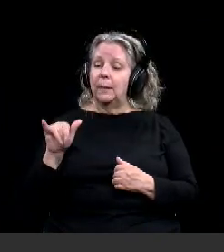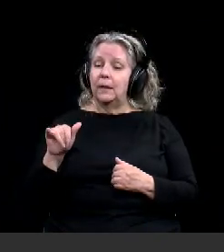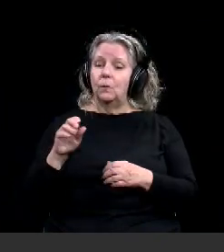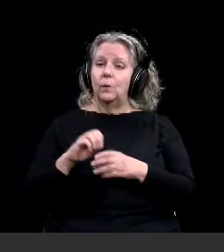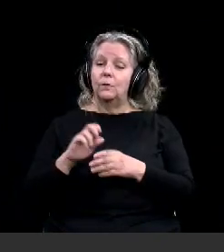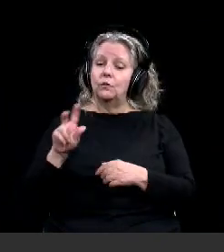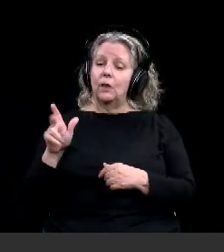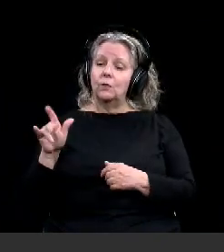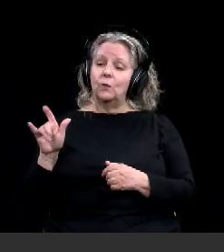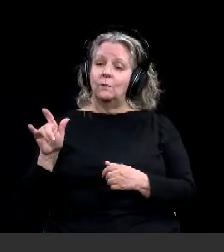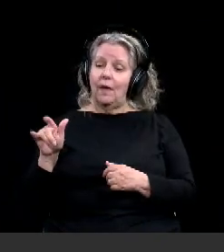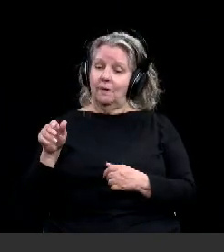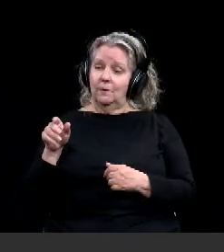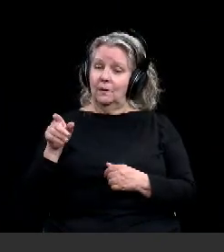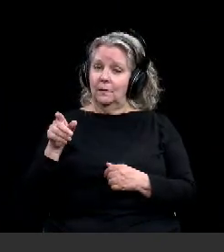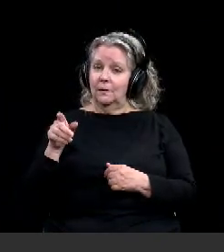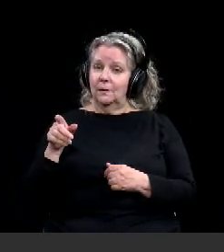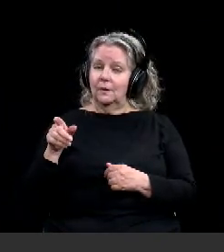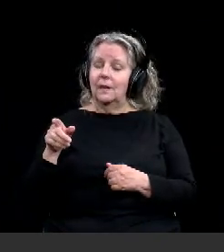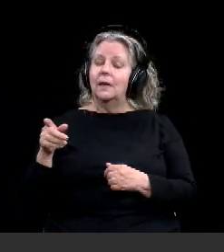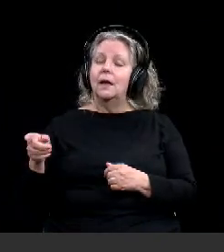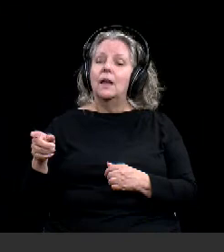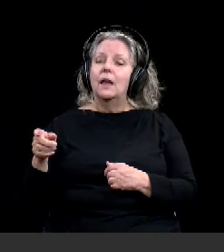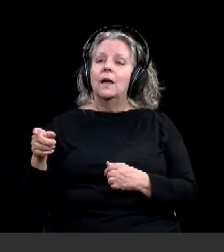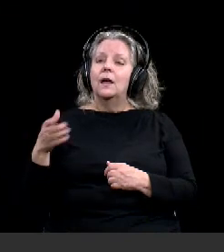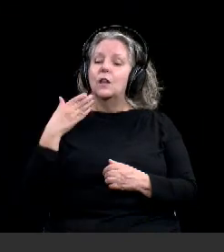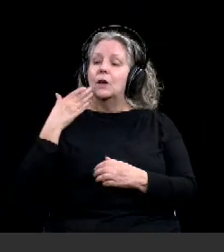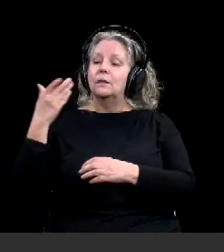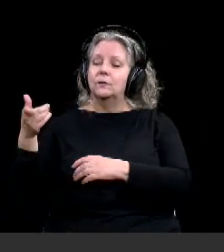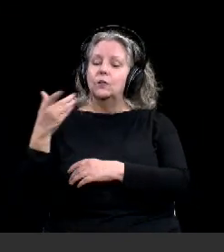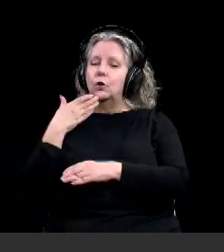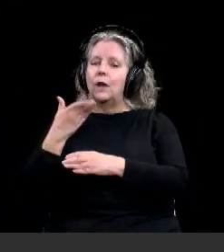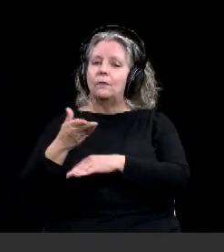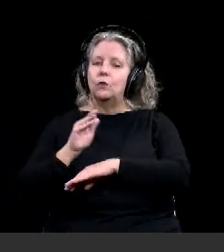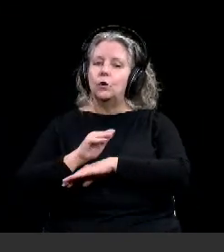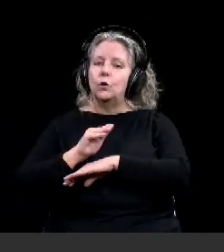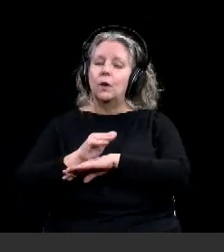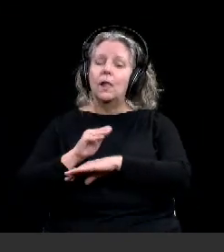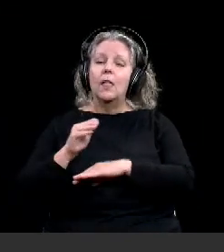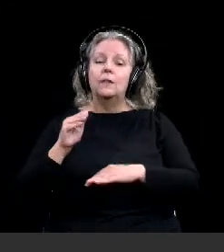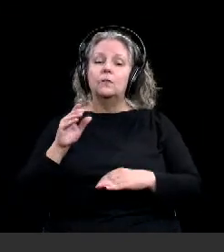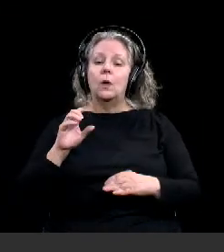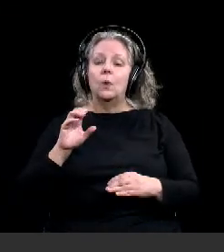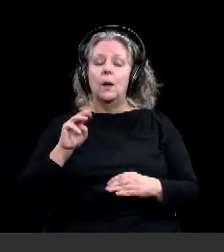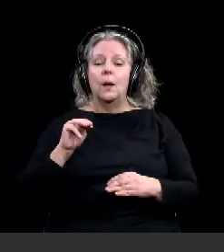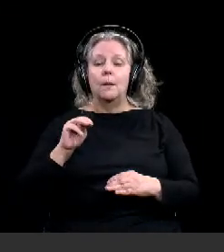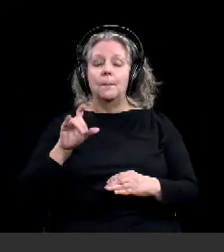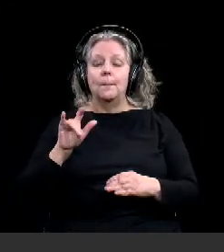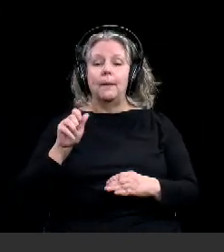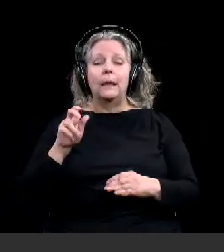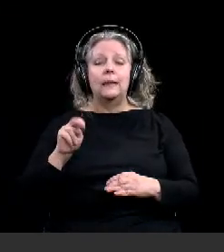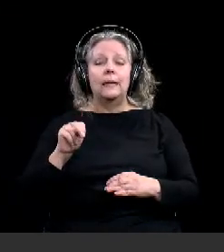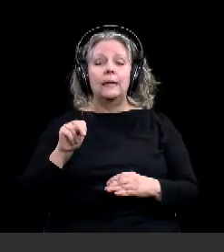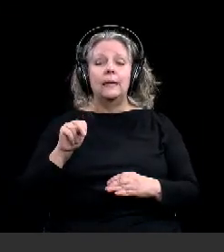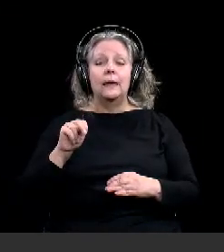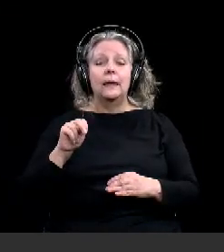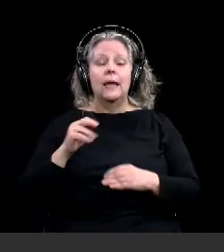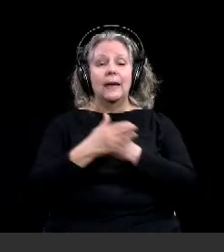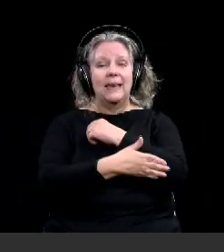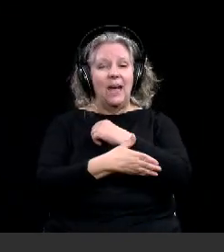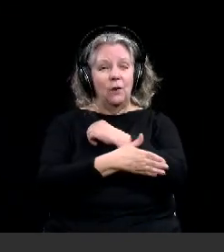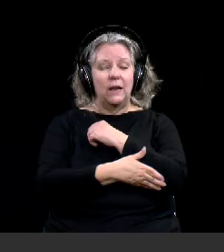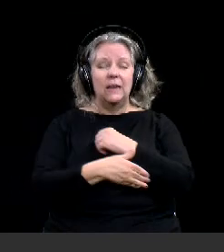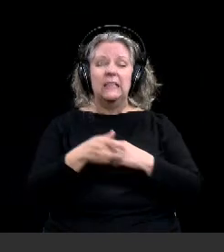good afternoon. So McLennan County has seen some of its worst hospitalization rates last month since